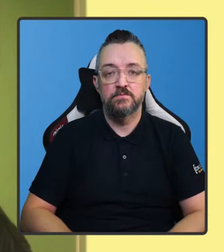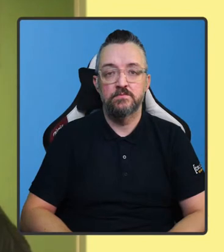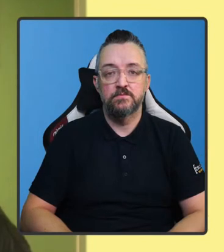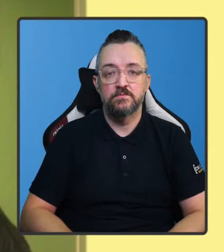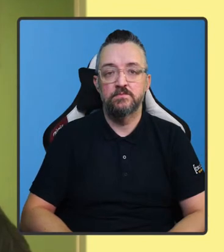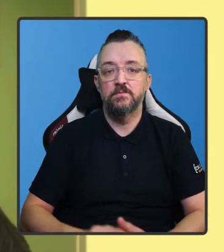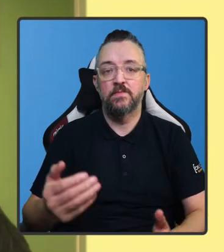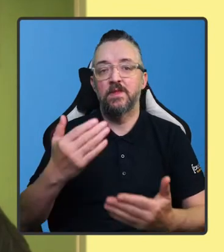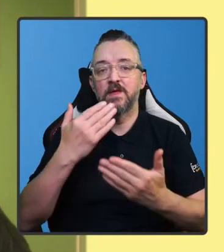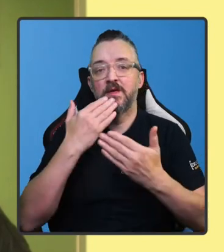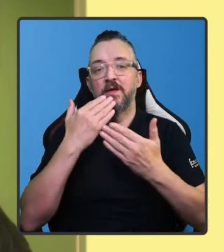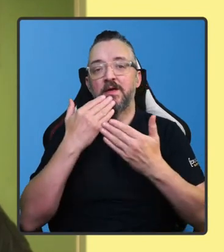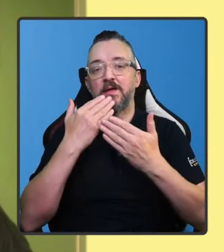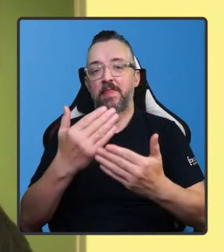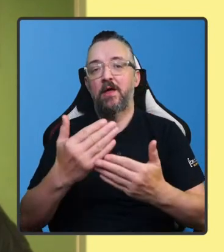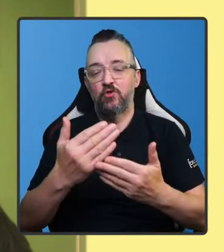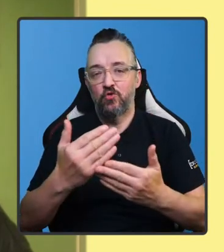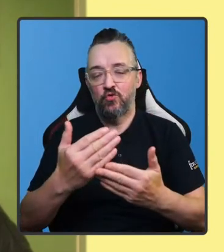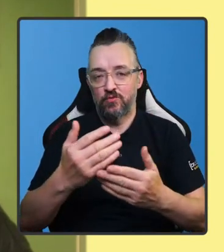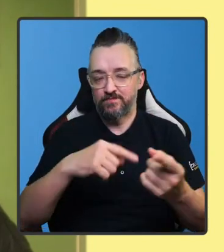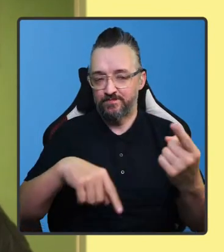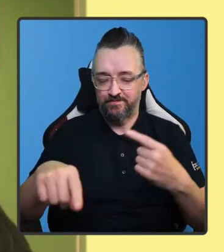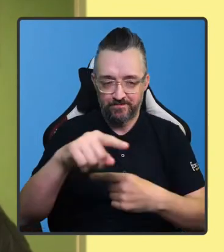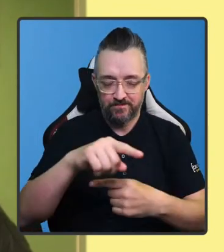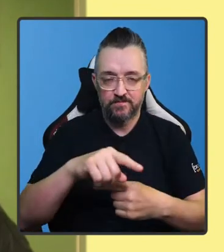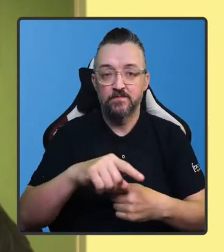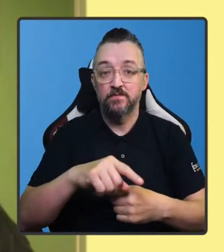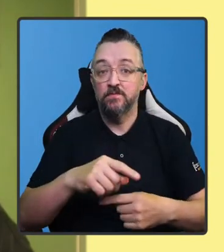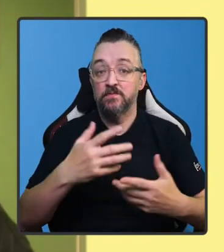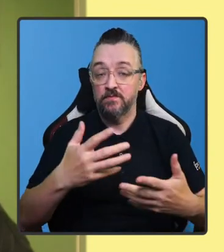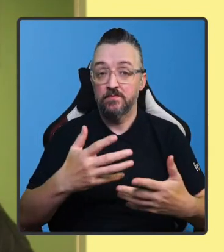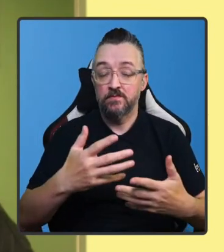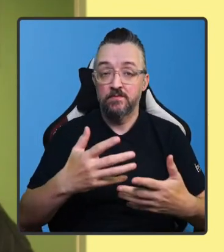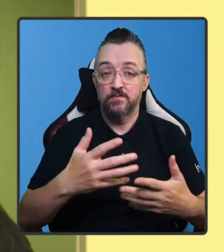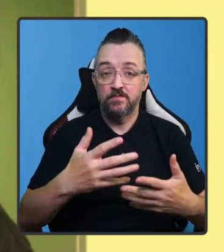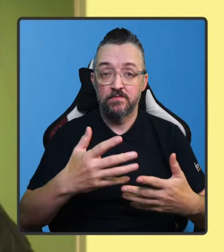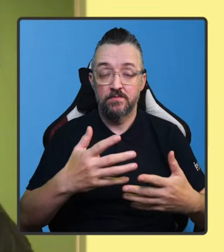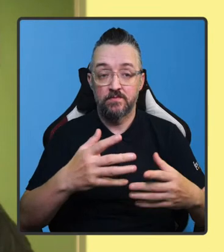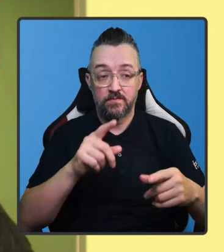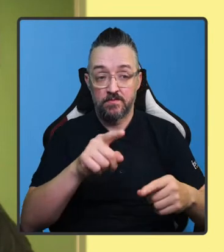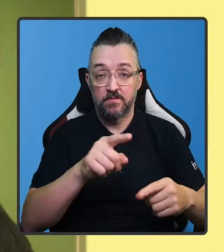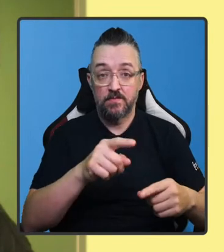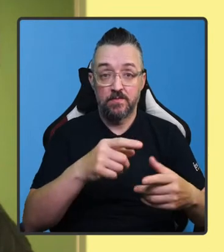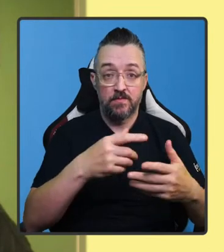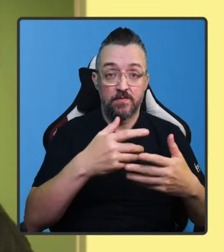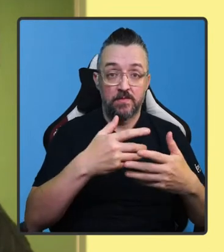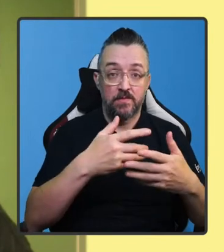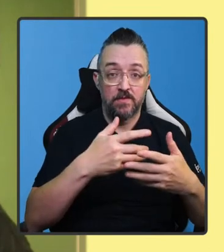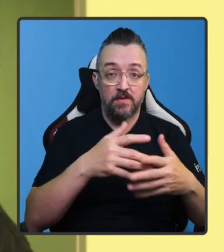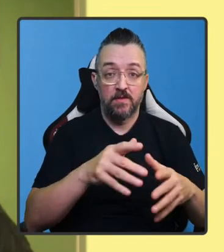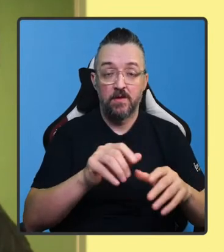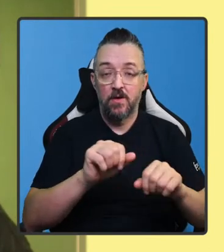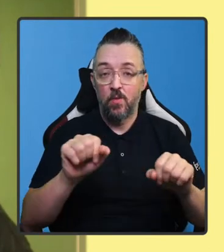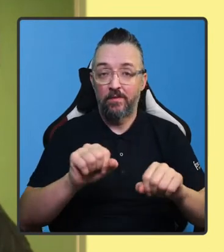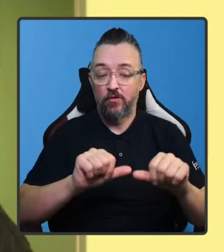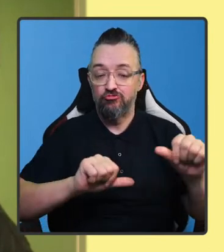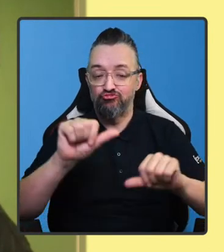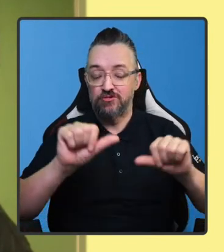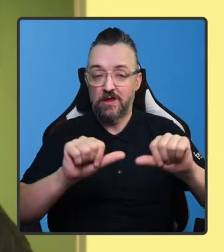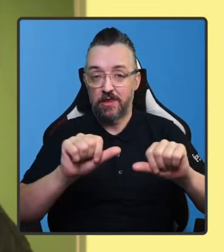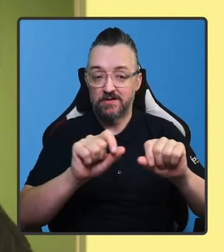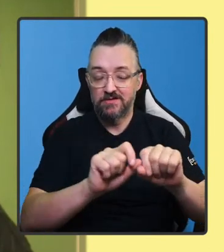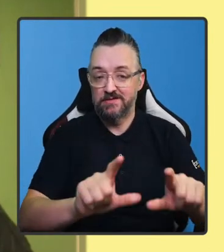Thank you very much, delegates. So with that, we just await the results of